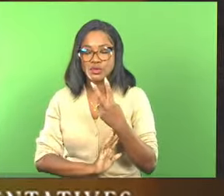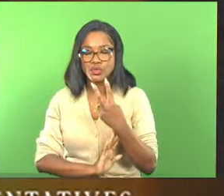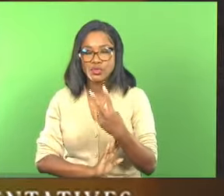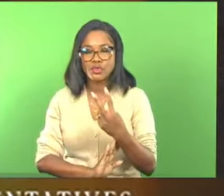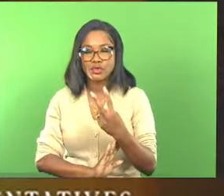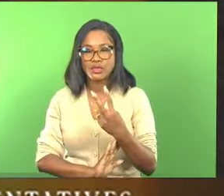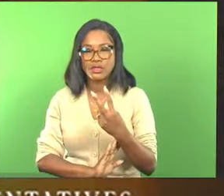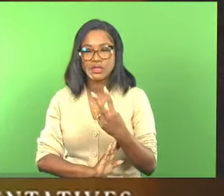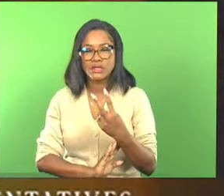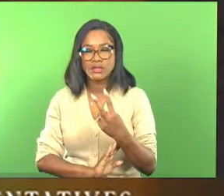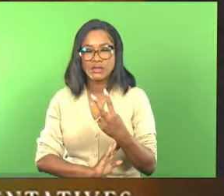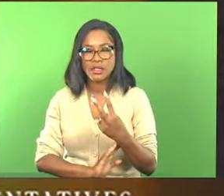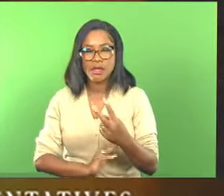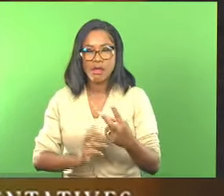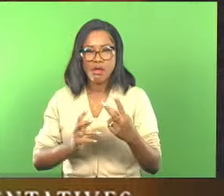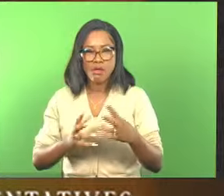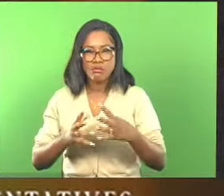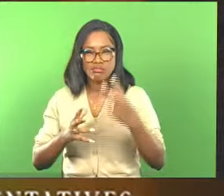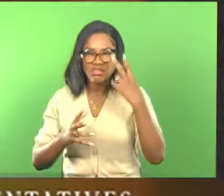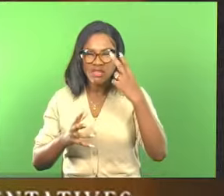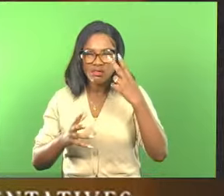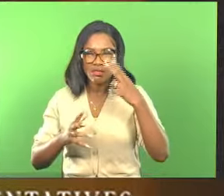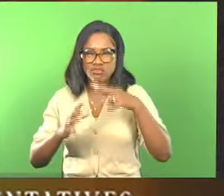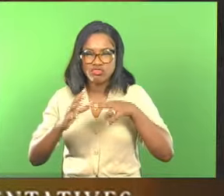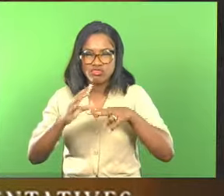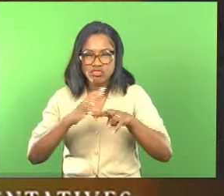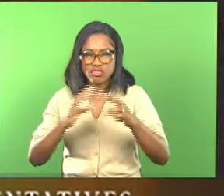a larger global framework.